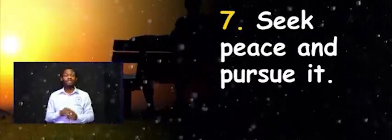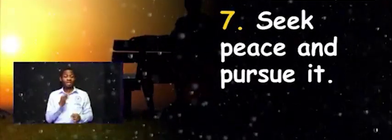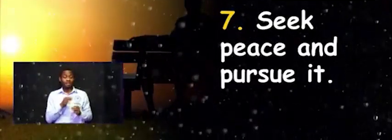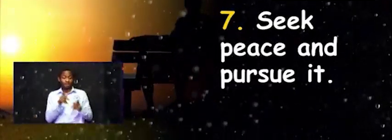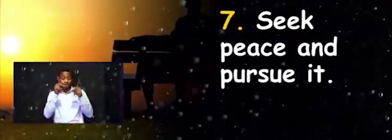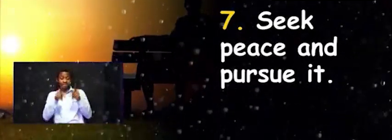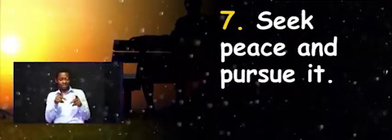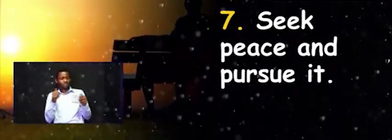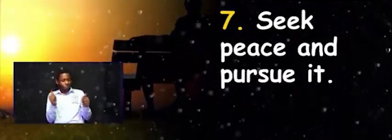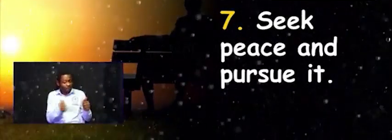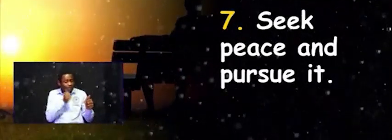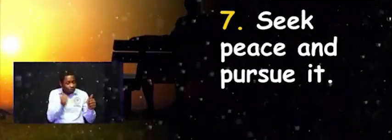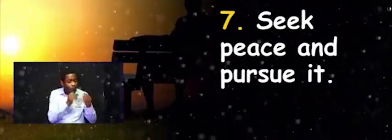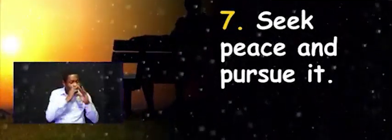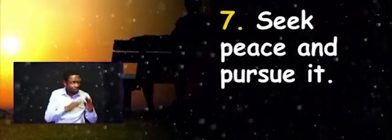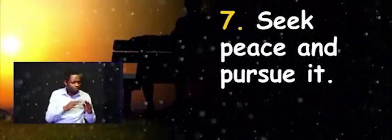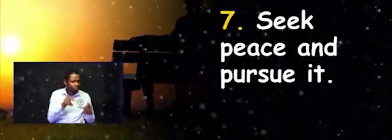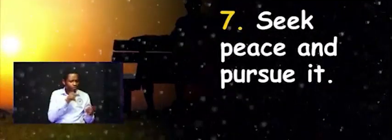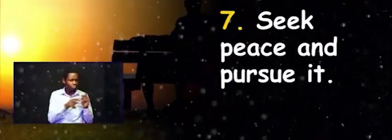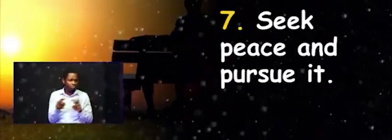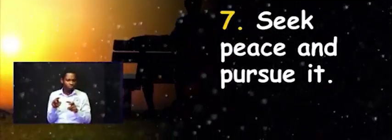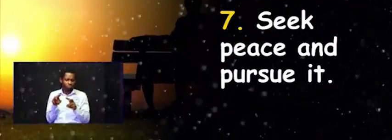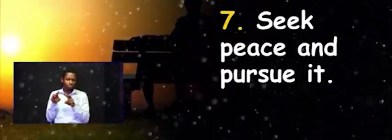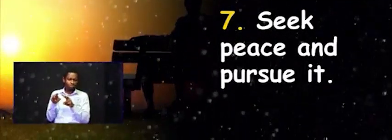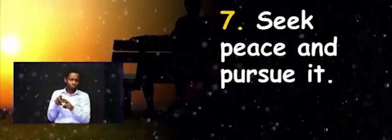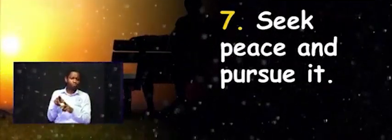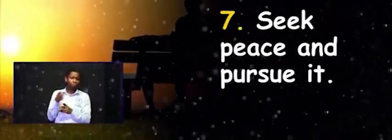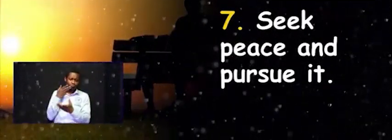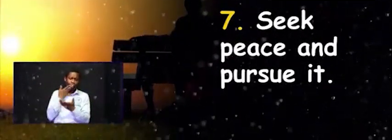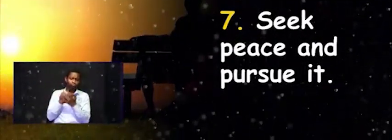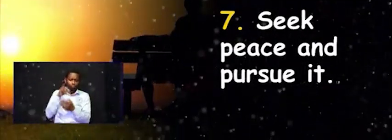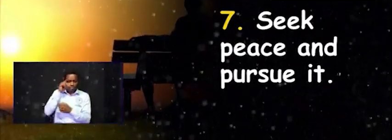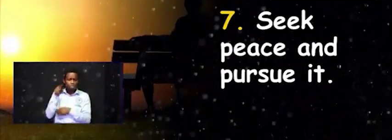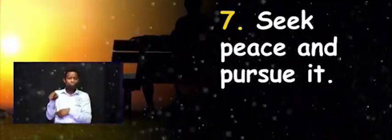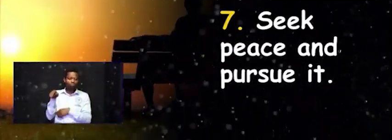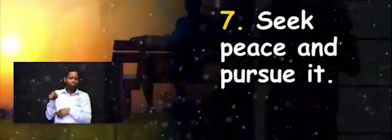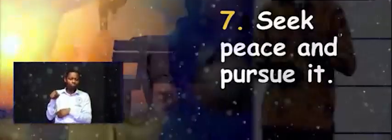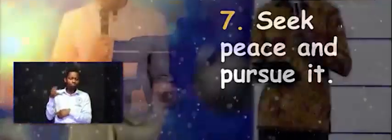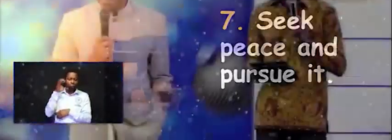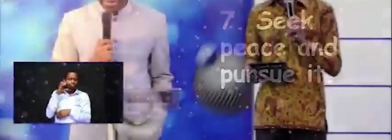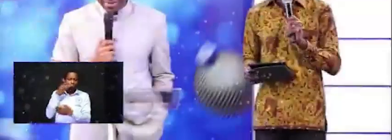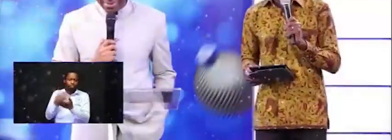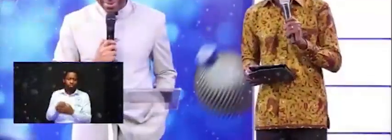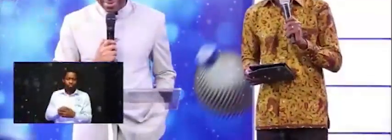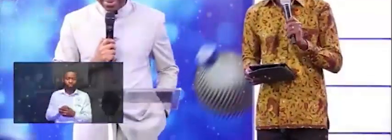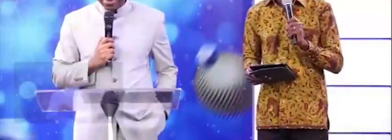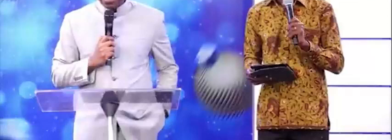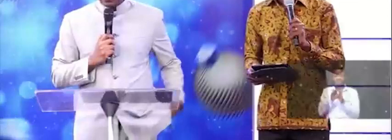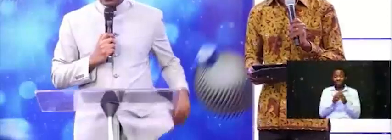peace, people will say you are a good man. So you'll be a bribe more pass from Gia and Papa Casaway and Papa. Blessed are the